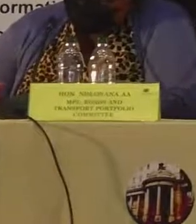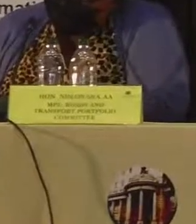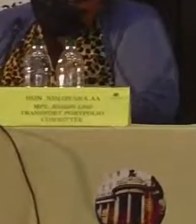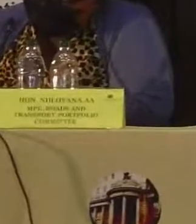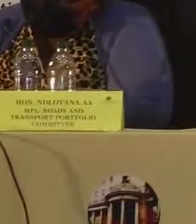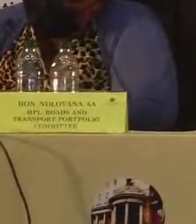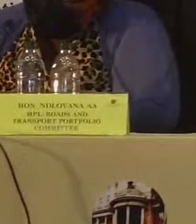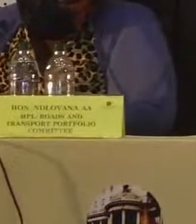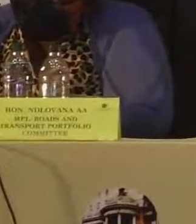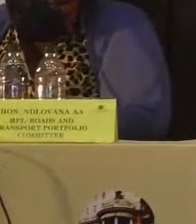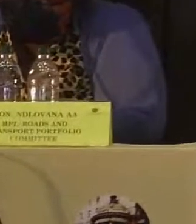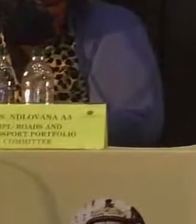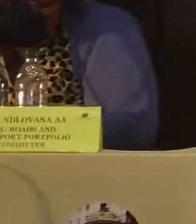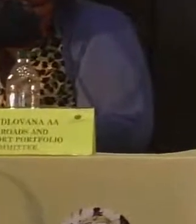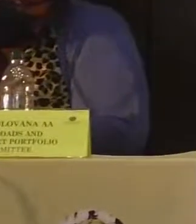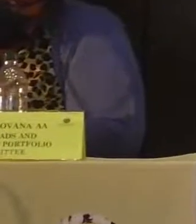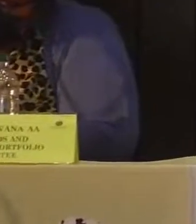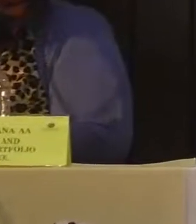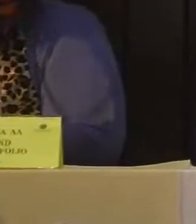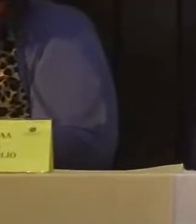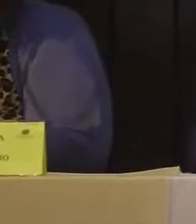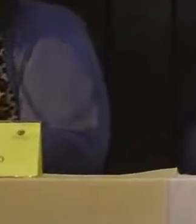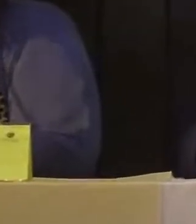I think,